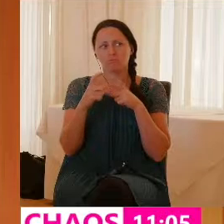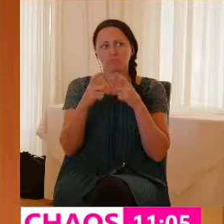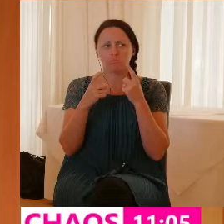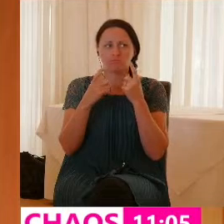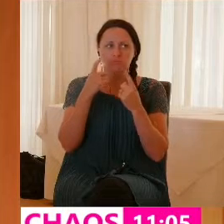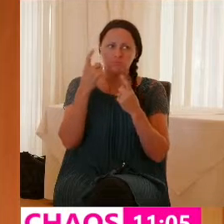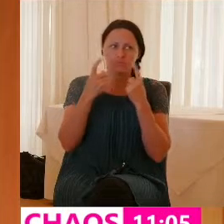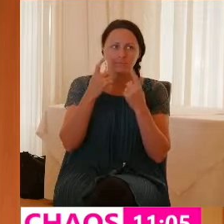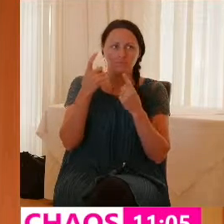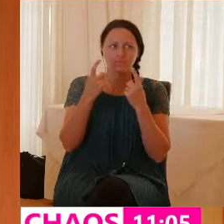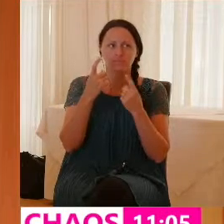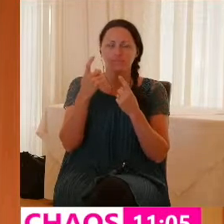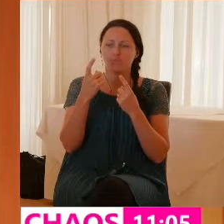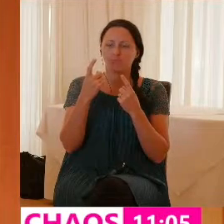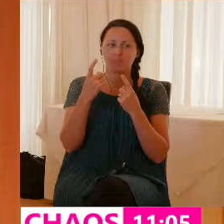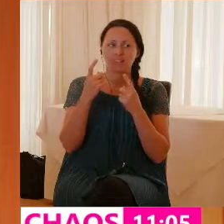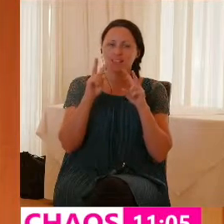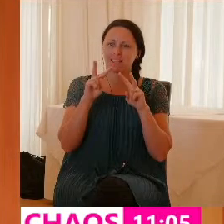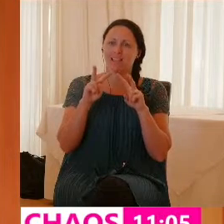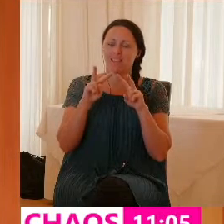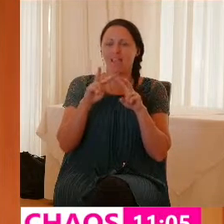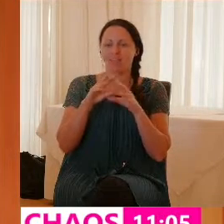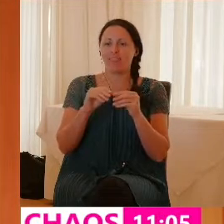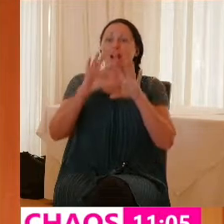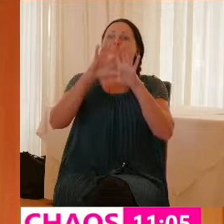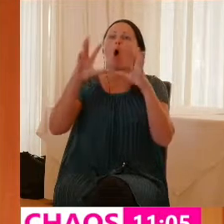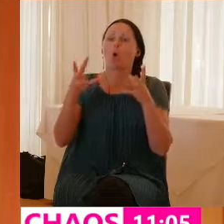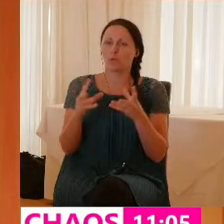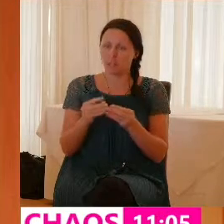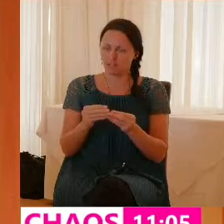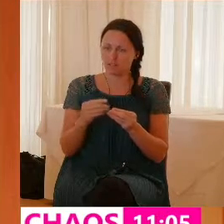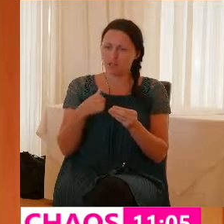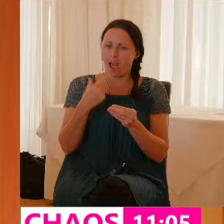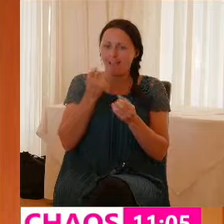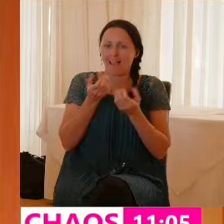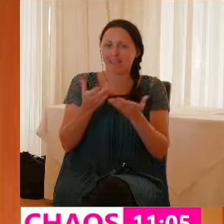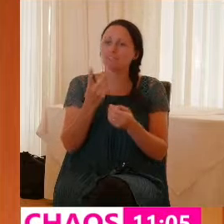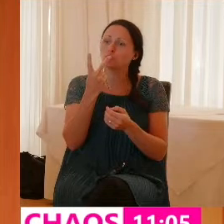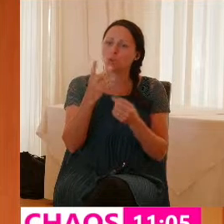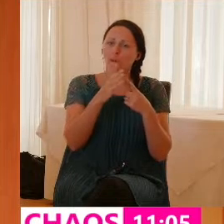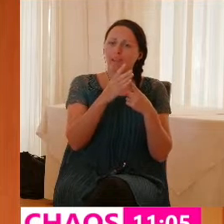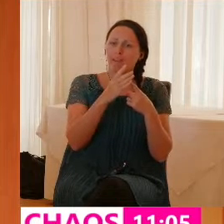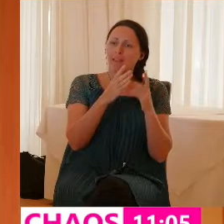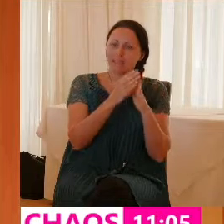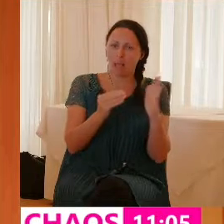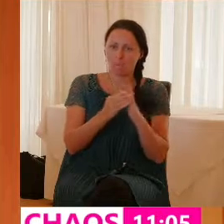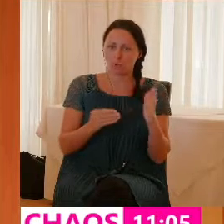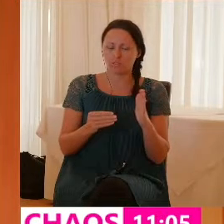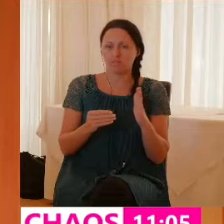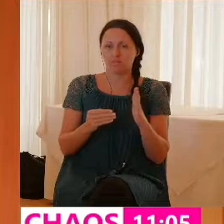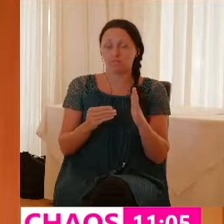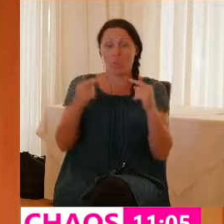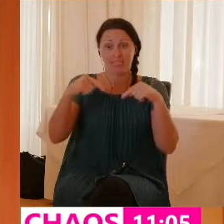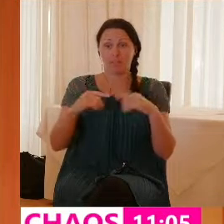view and see the things in their wholeness. Like I can give 2 examples, like this building. Like you